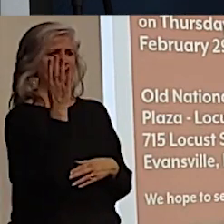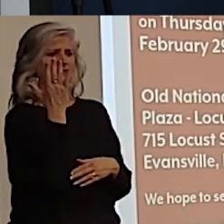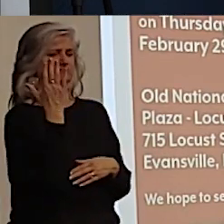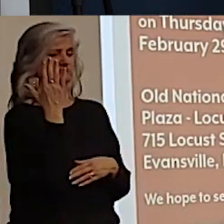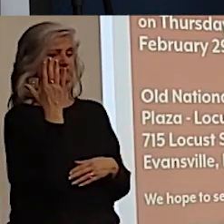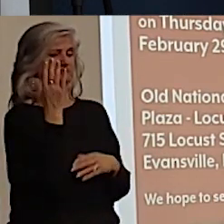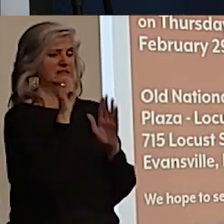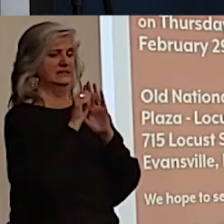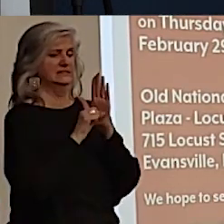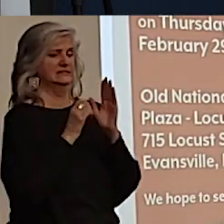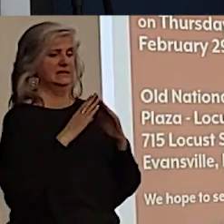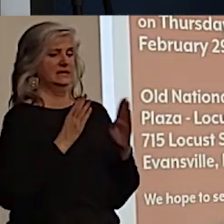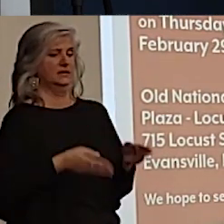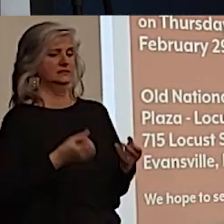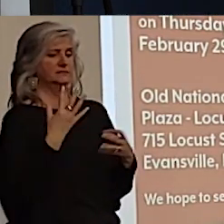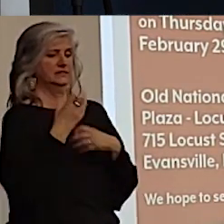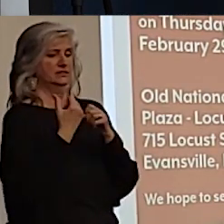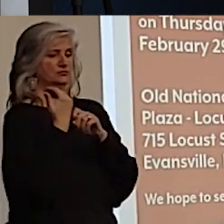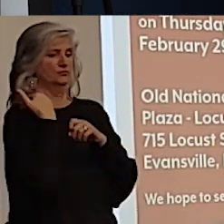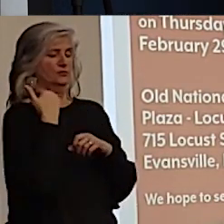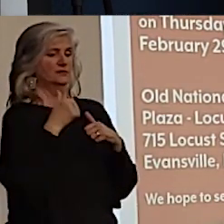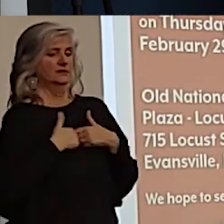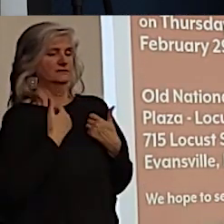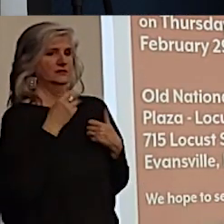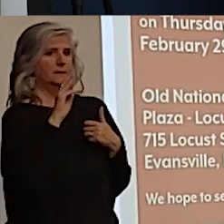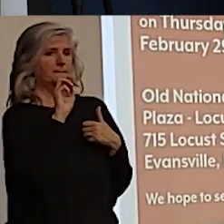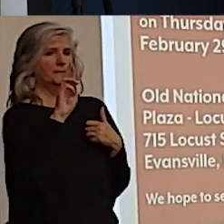years ago. He lived in Marshall County.